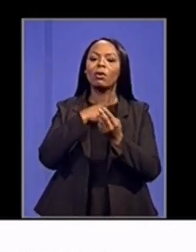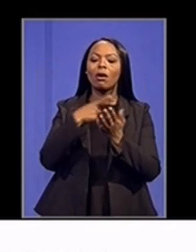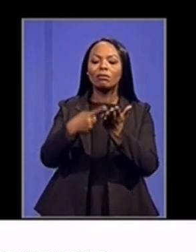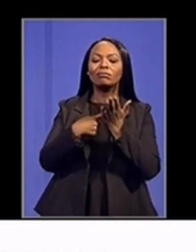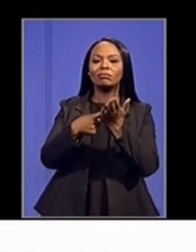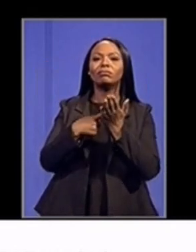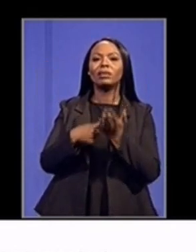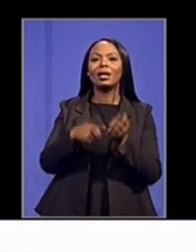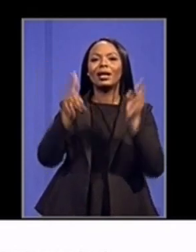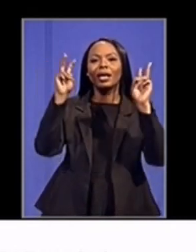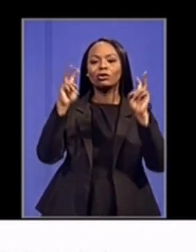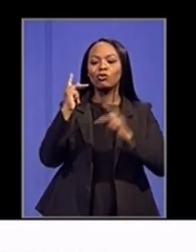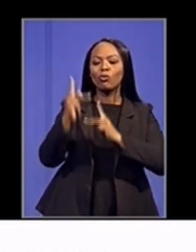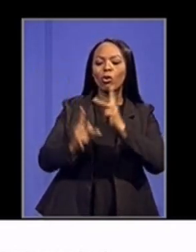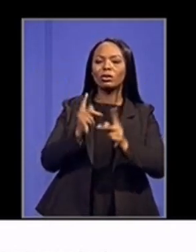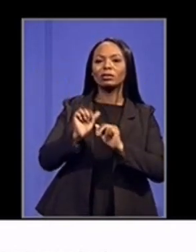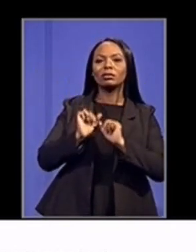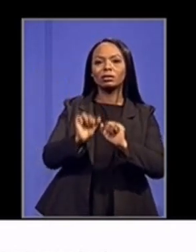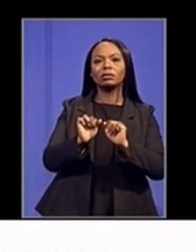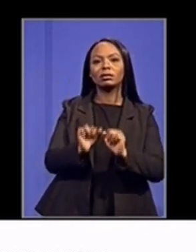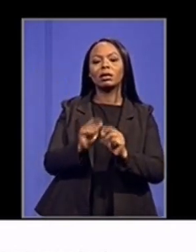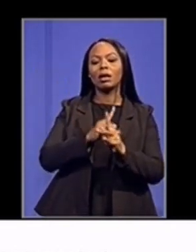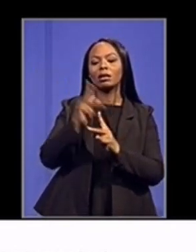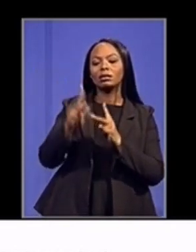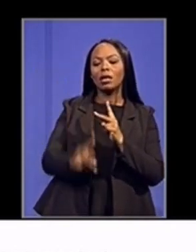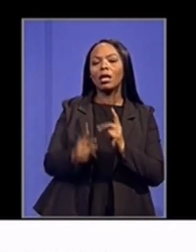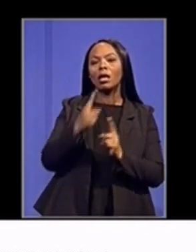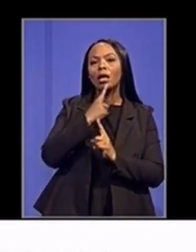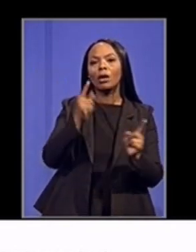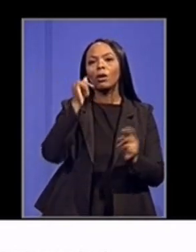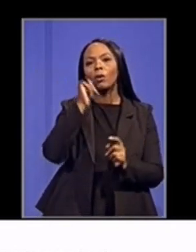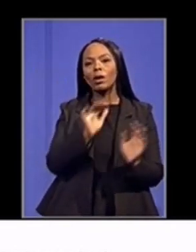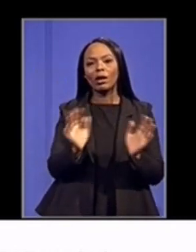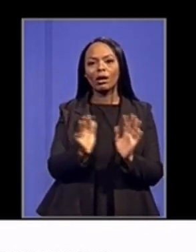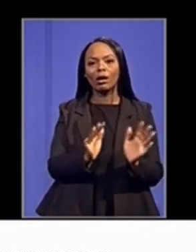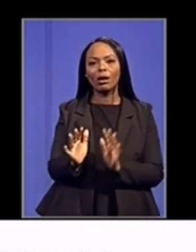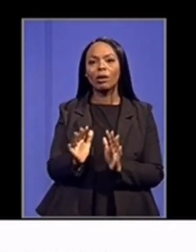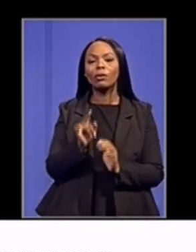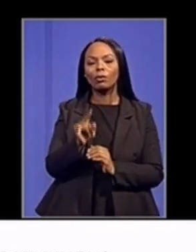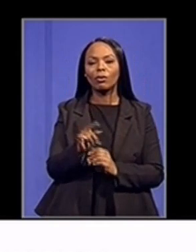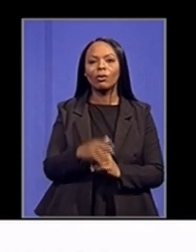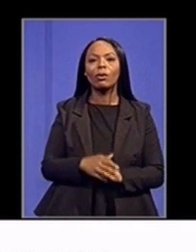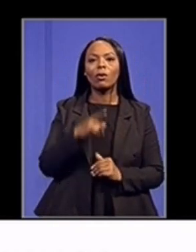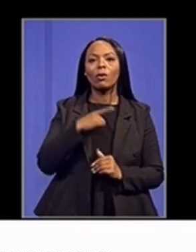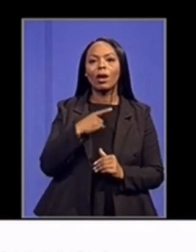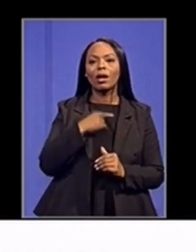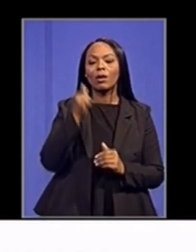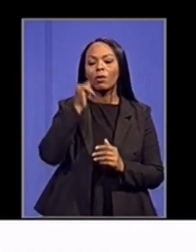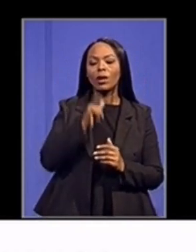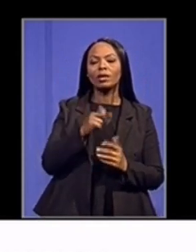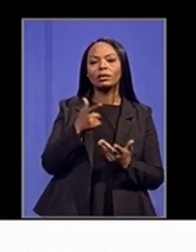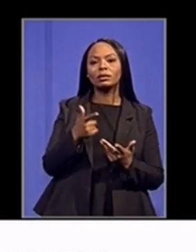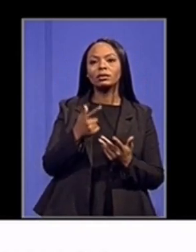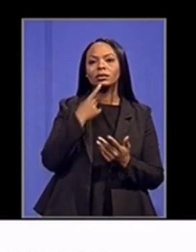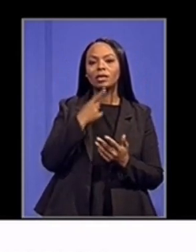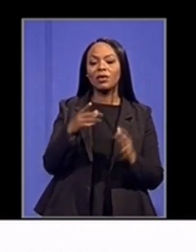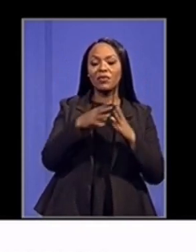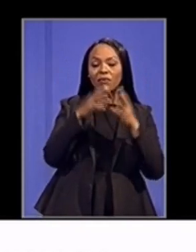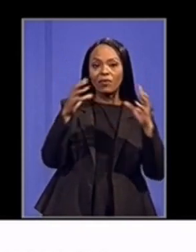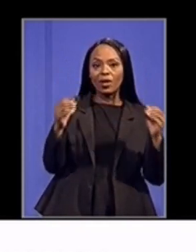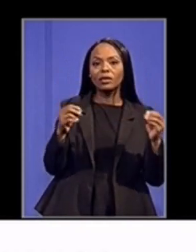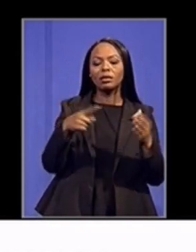on the processes that they have undertaken as a department. And during the process, we were marking, and then, I think we agreed